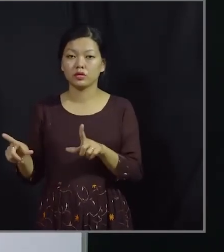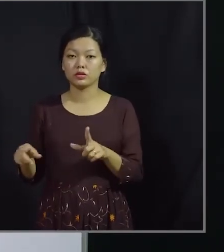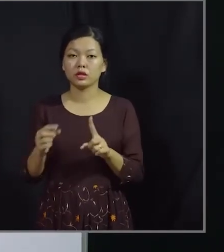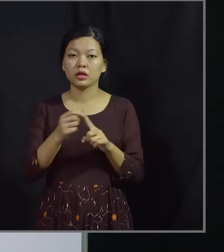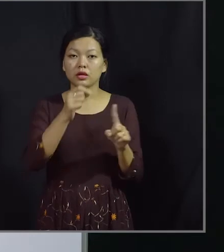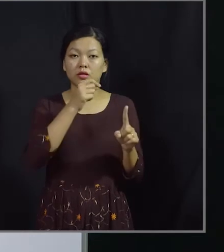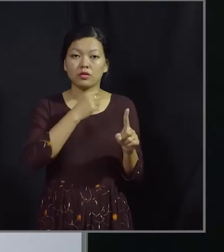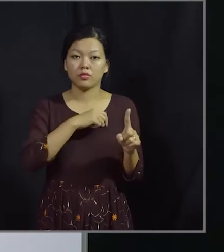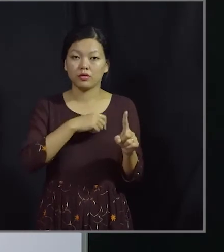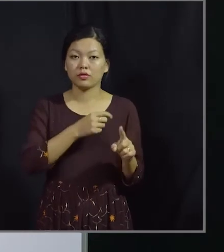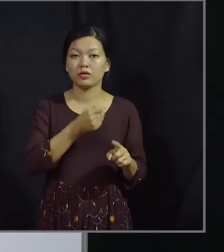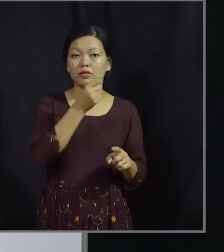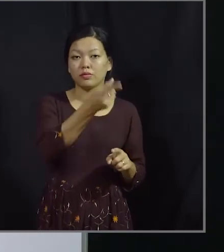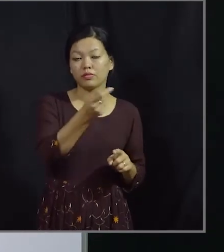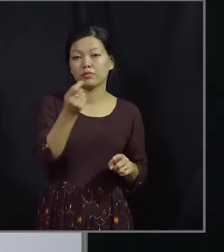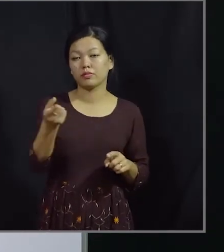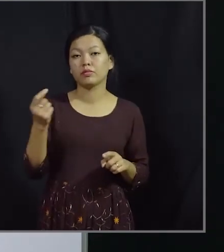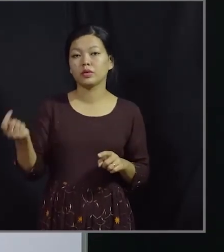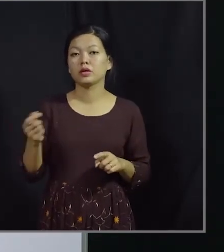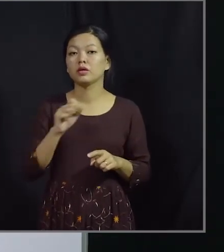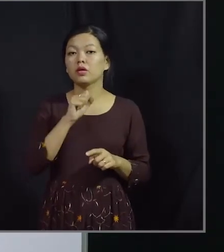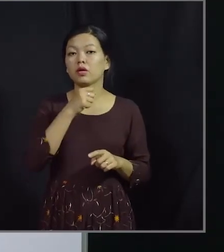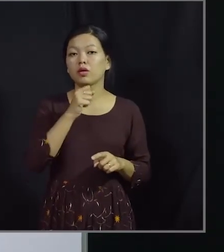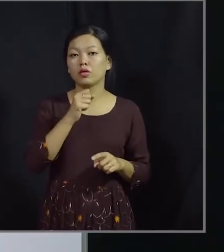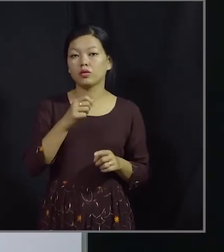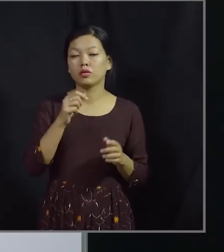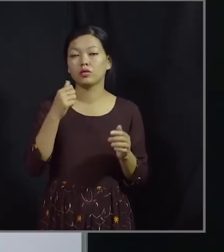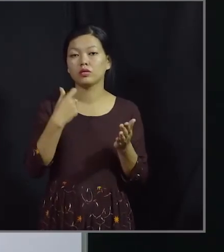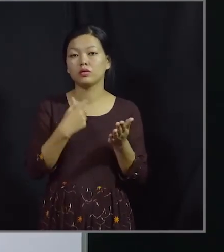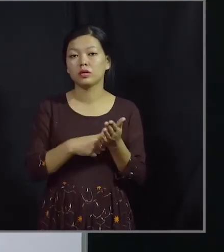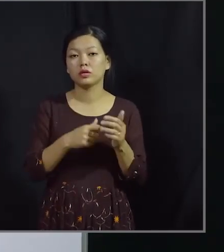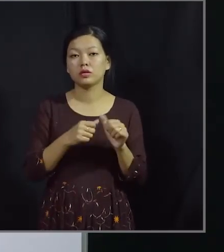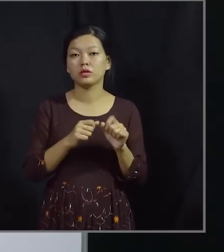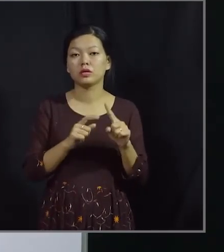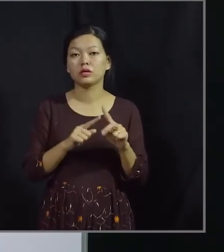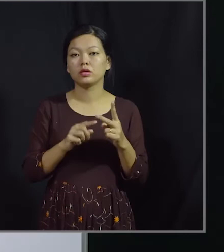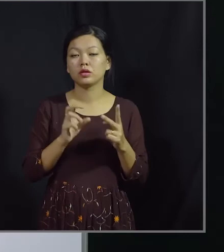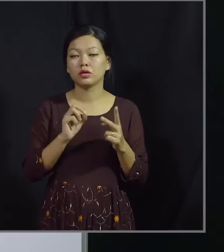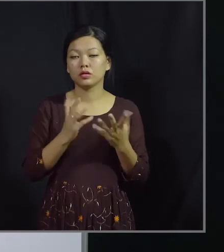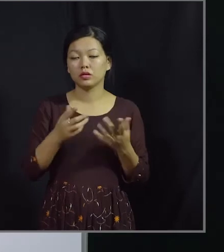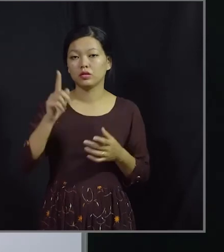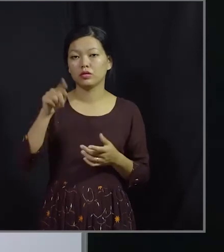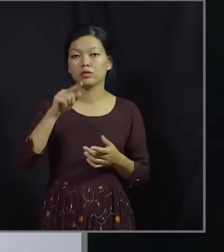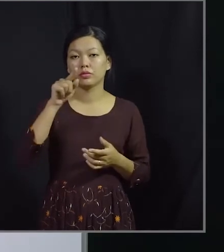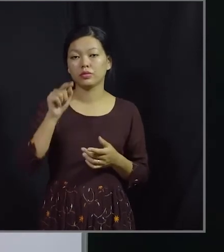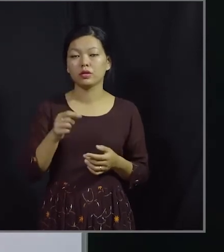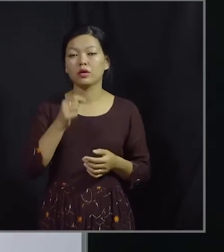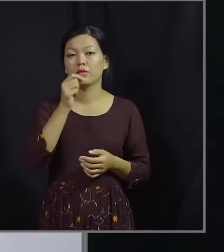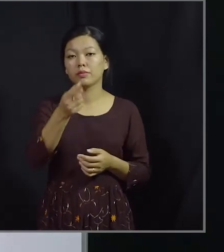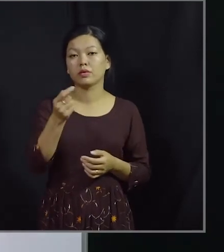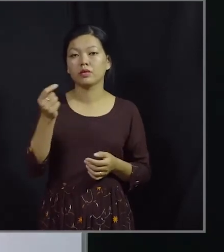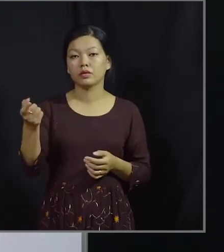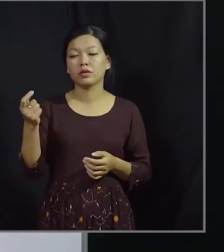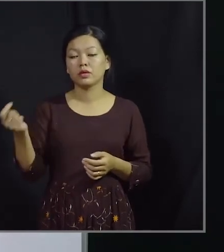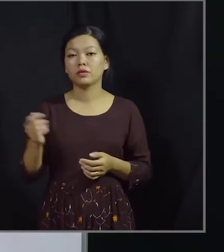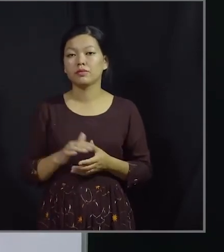as usual in an old ratio and not in a new ratio. So when we look at this overall format, the